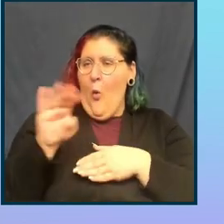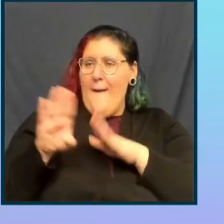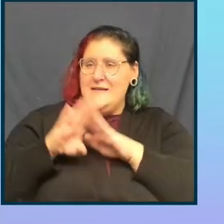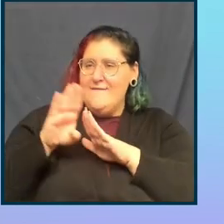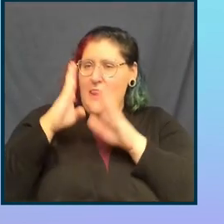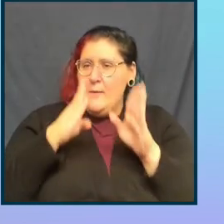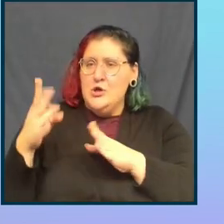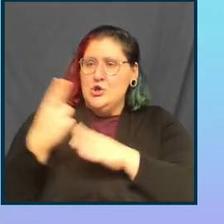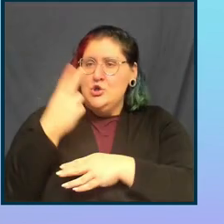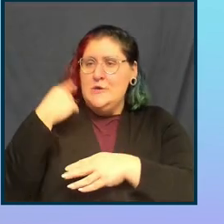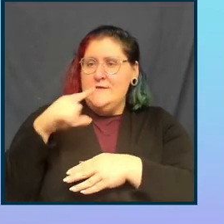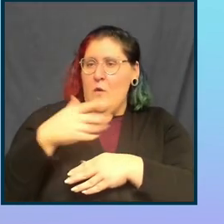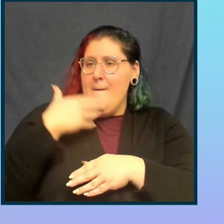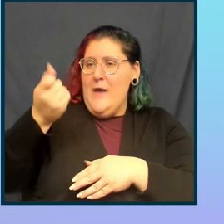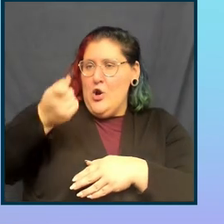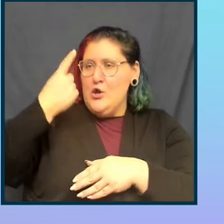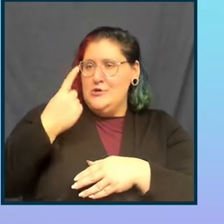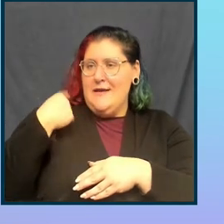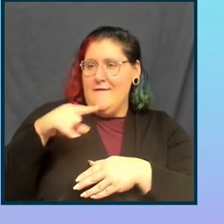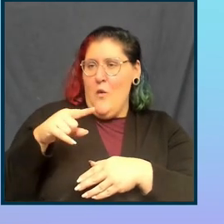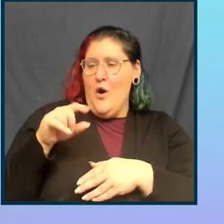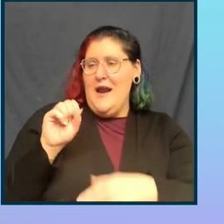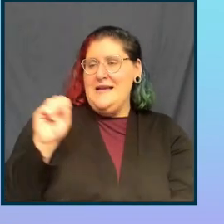and use semantic HTML?